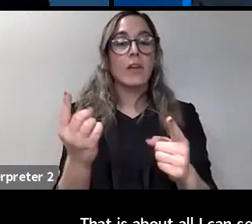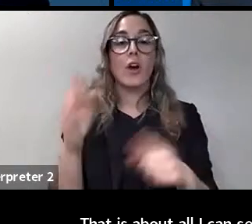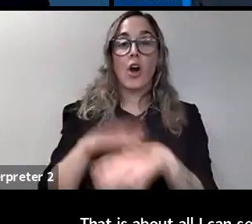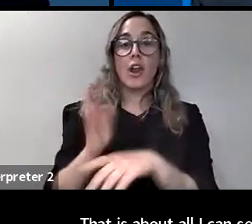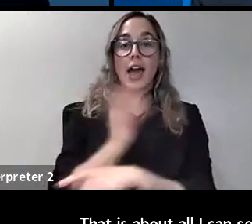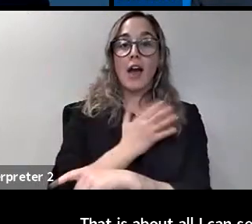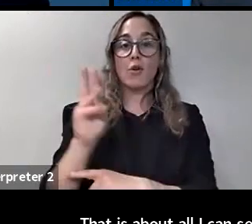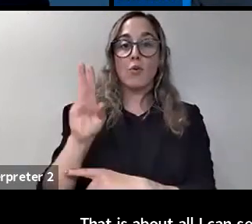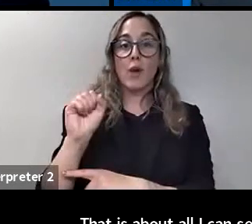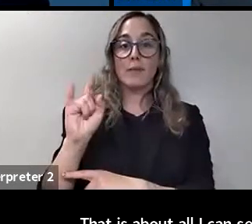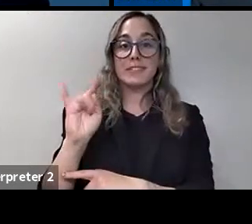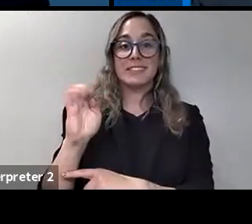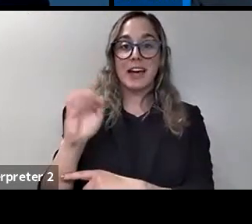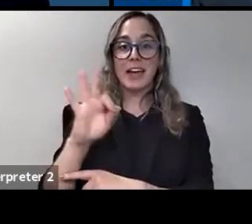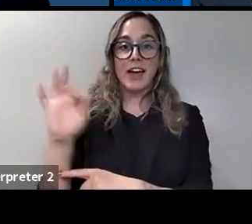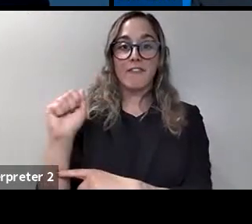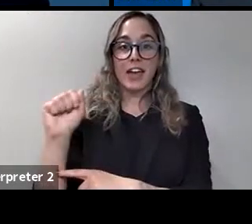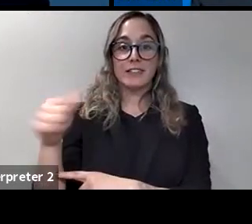website,